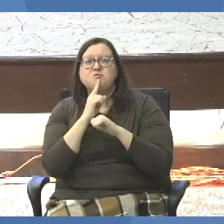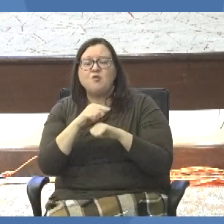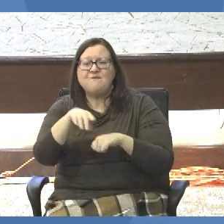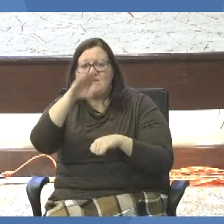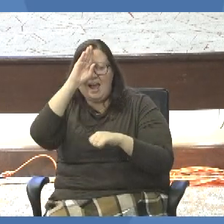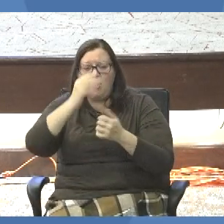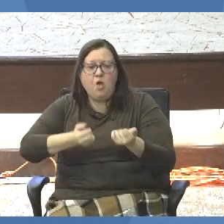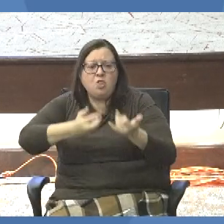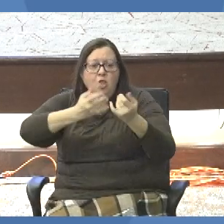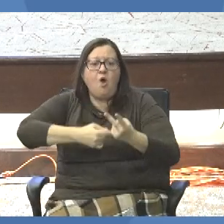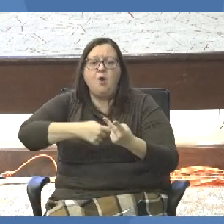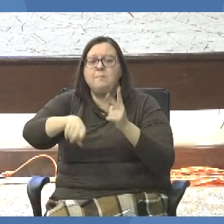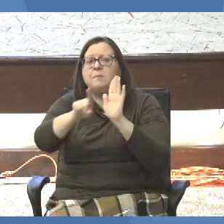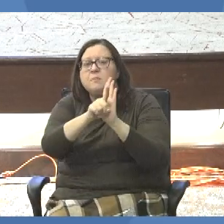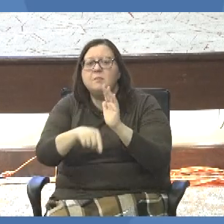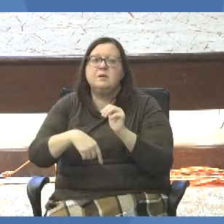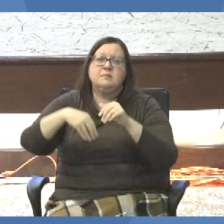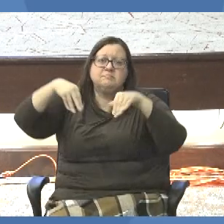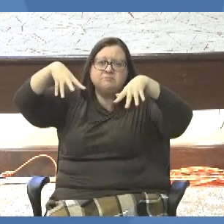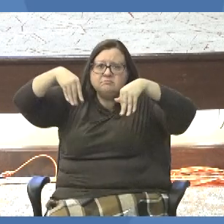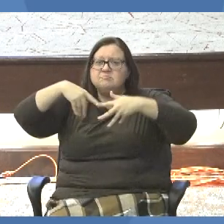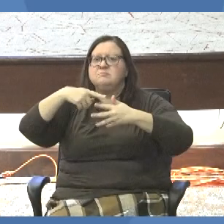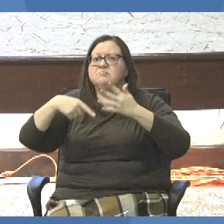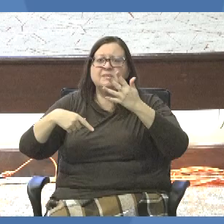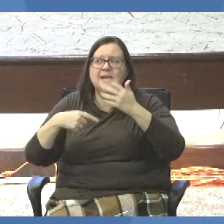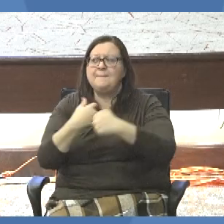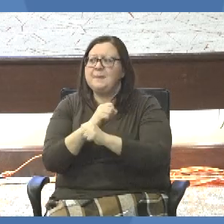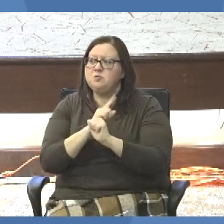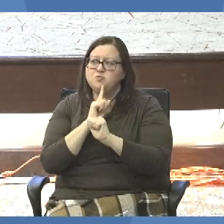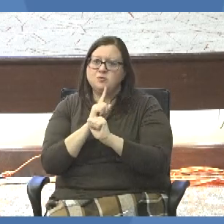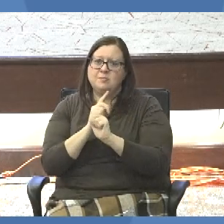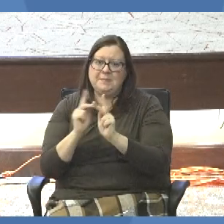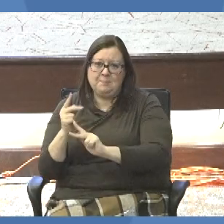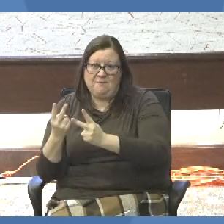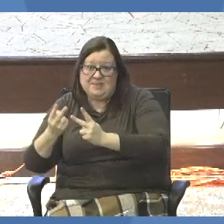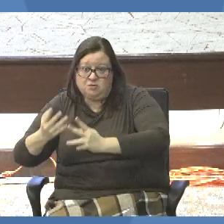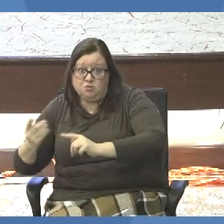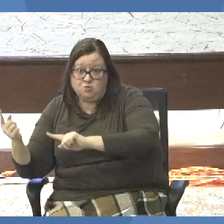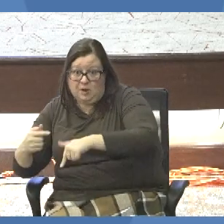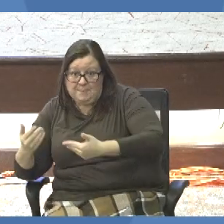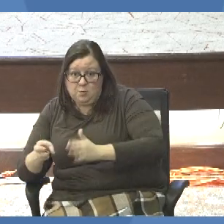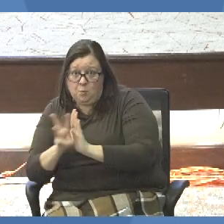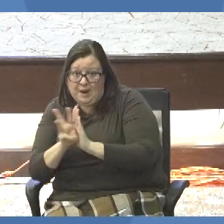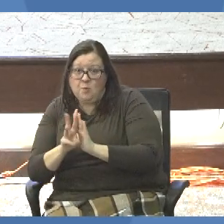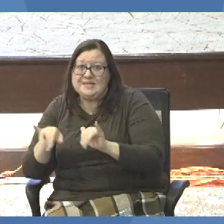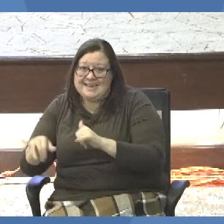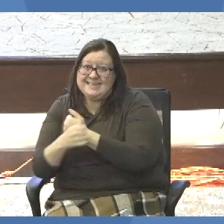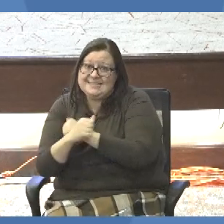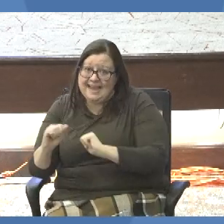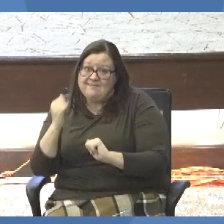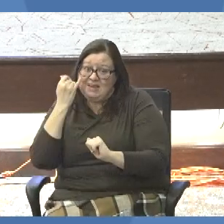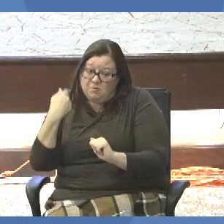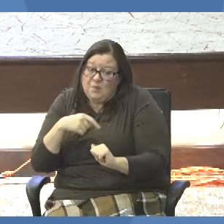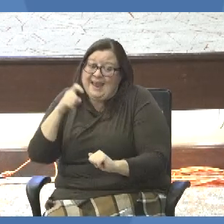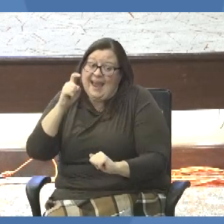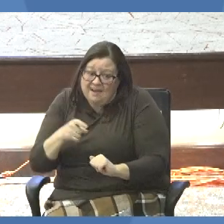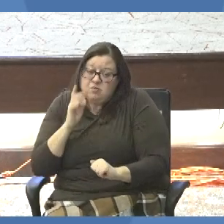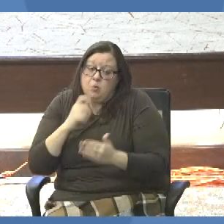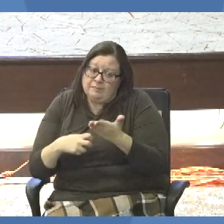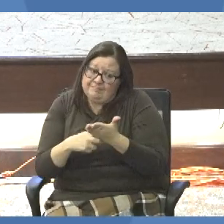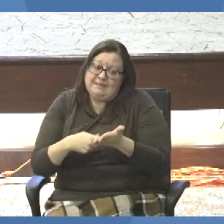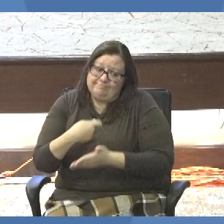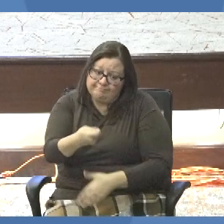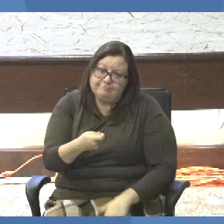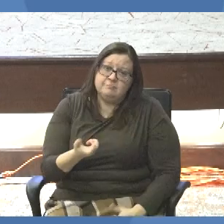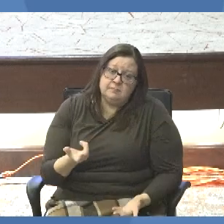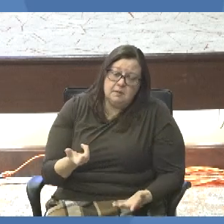our residents, and our firefighters safe. And so we will use a citation if we have to. And then the last one is the